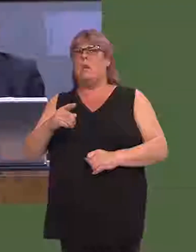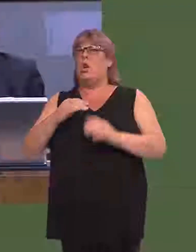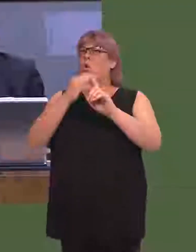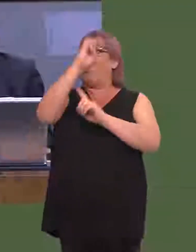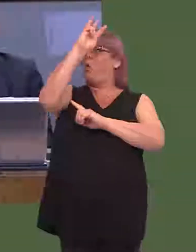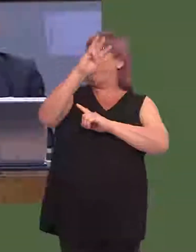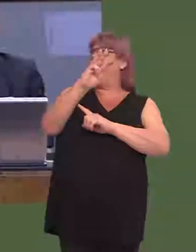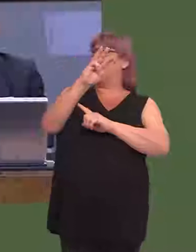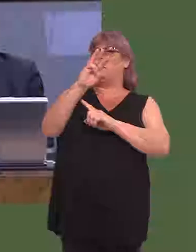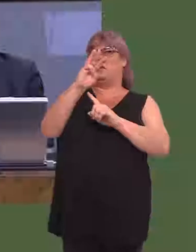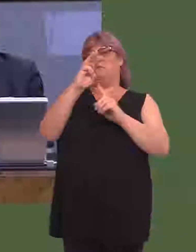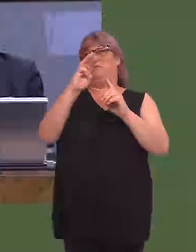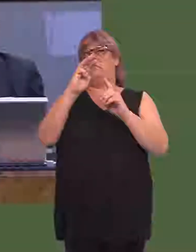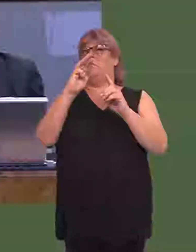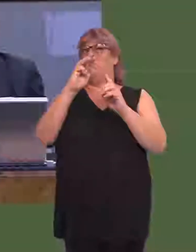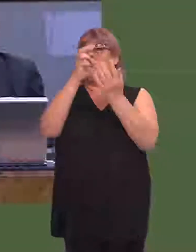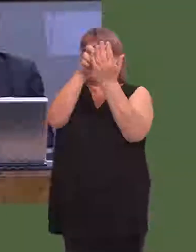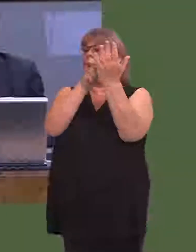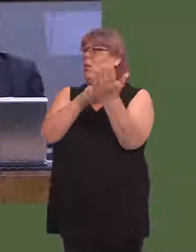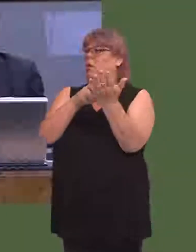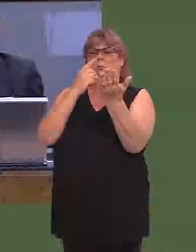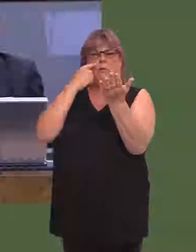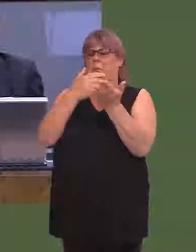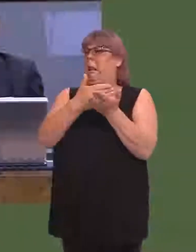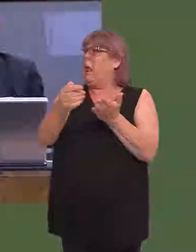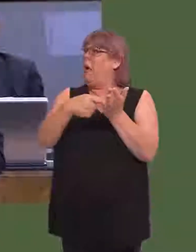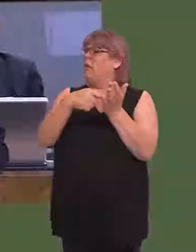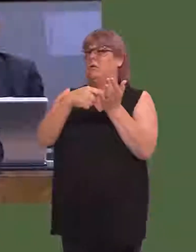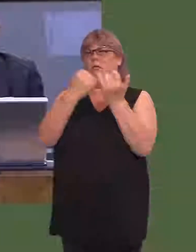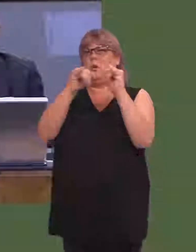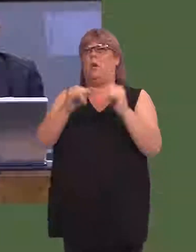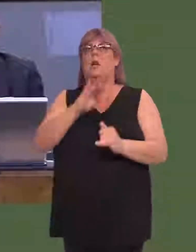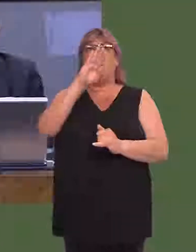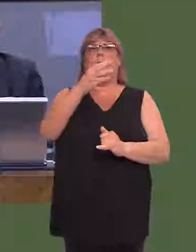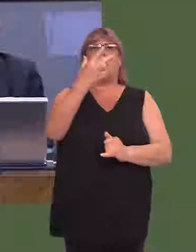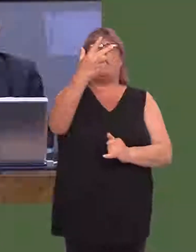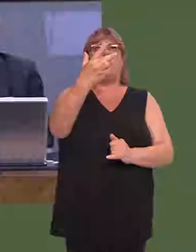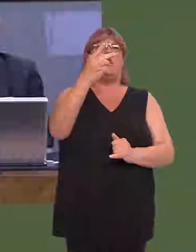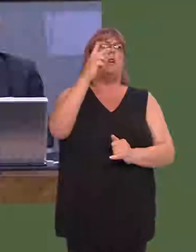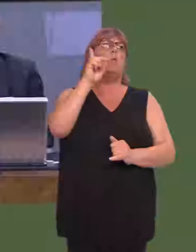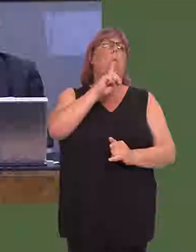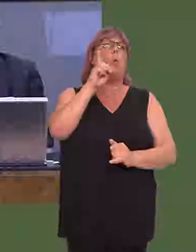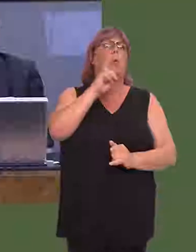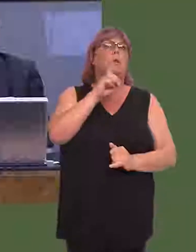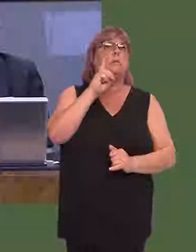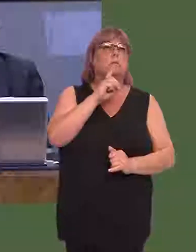of delivering health services in North Wales speaks for itself. Let me give you some examples, First Minister. 93-year-old Margaret Megan